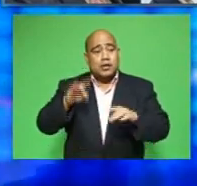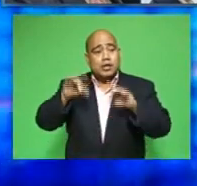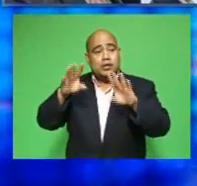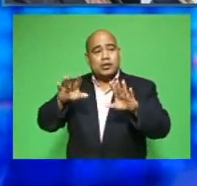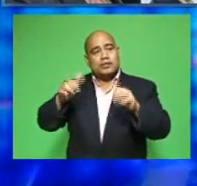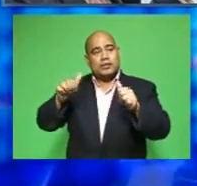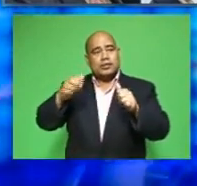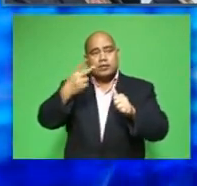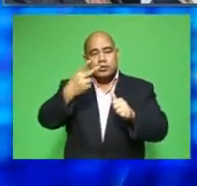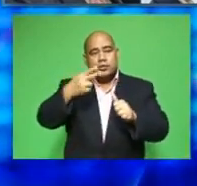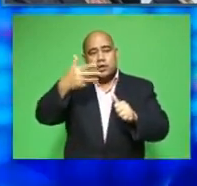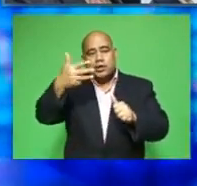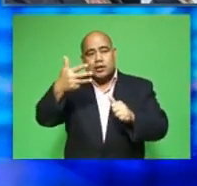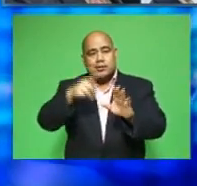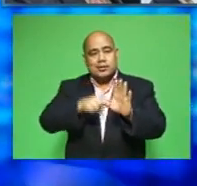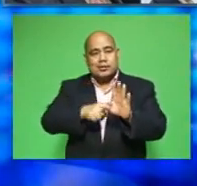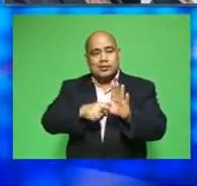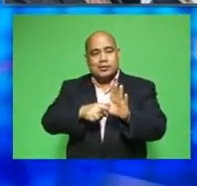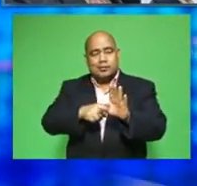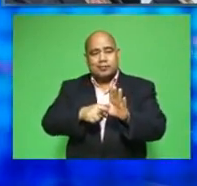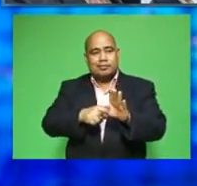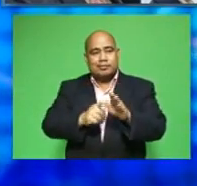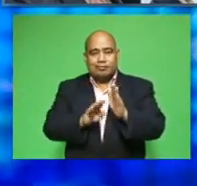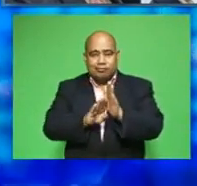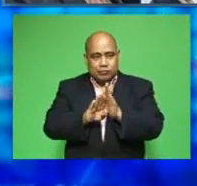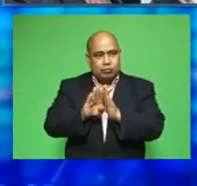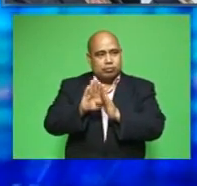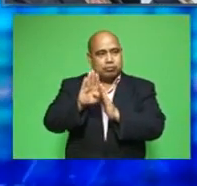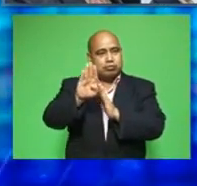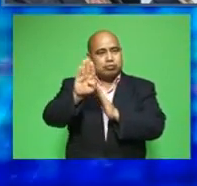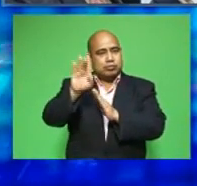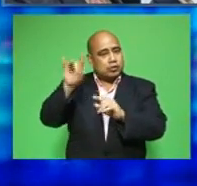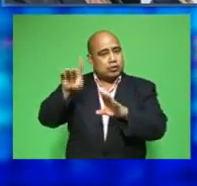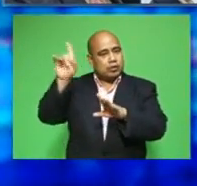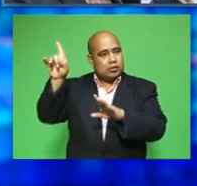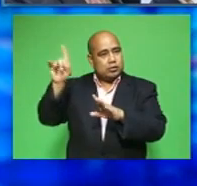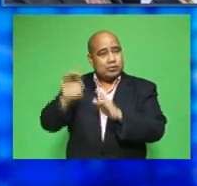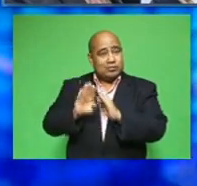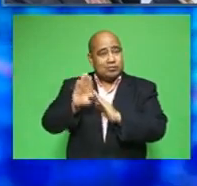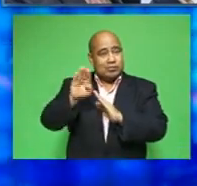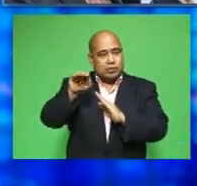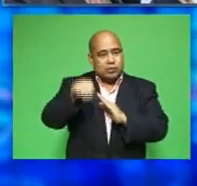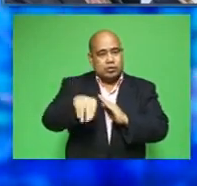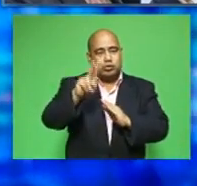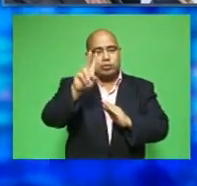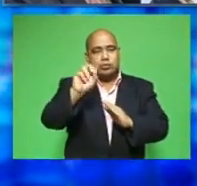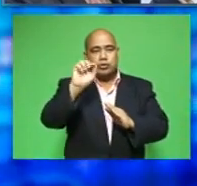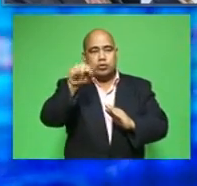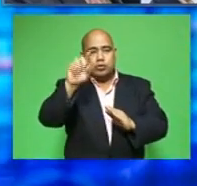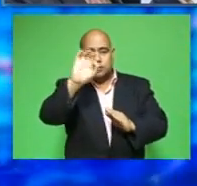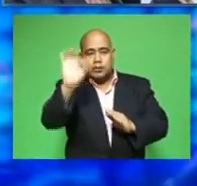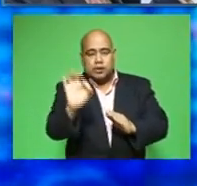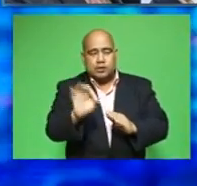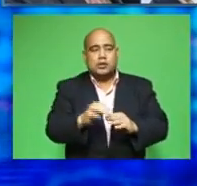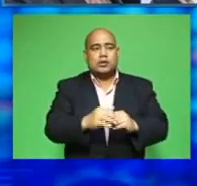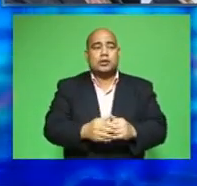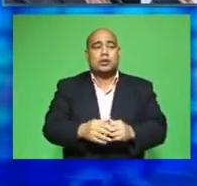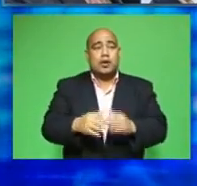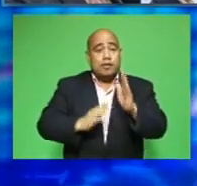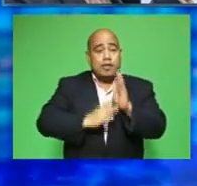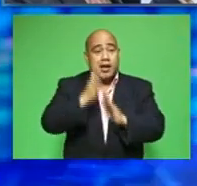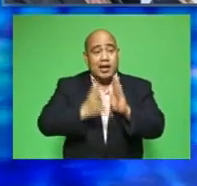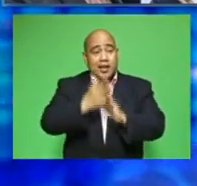dream run of economic growth after grinding to a 0.2% contraction in the March quarter, largely brought on by bushfires and the